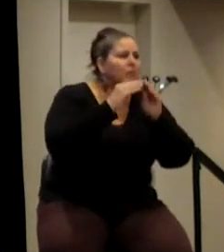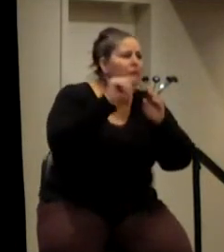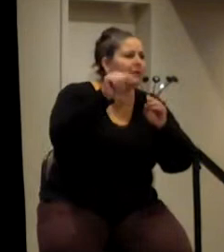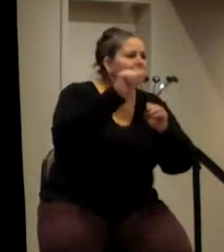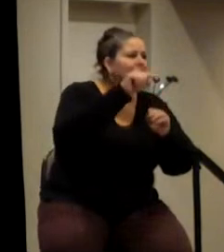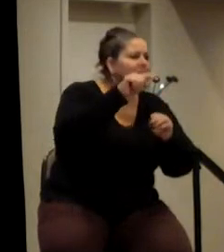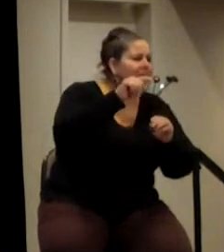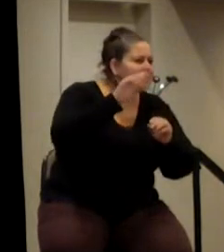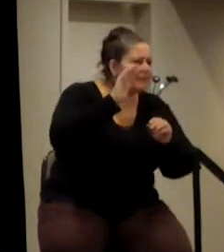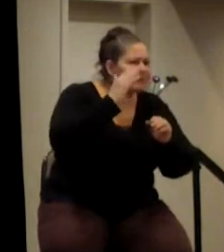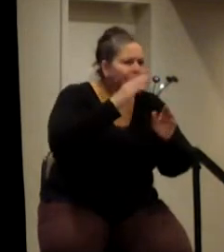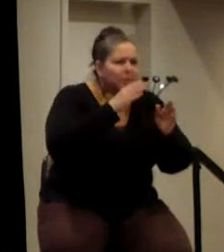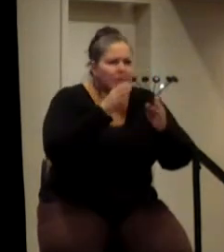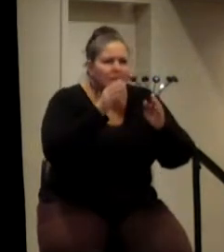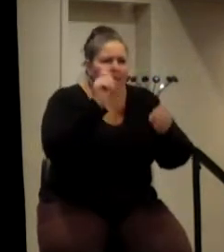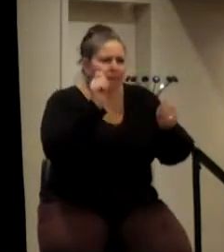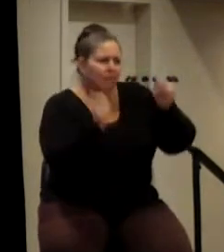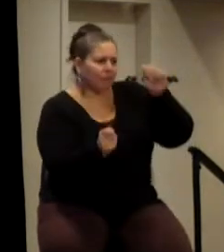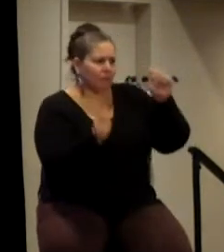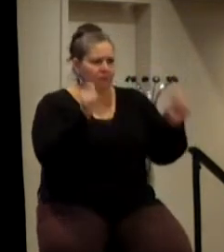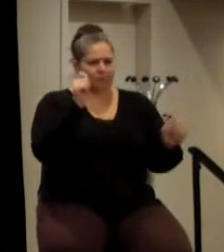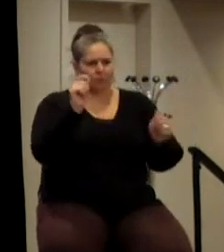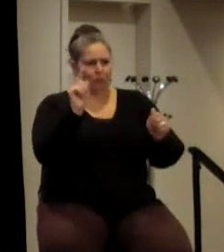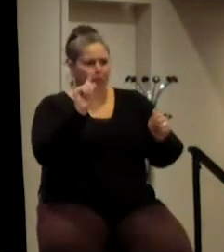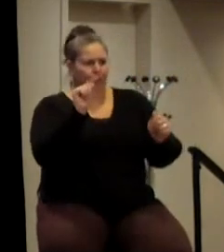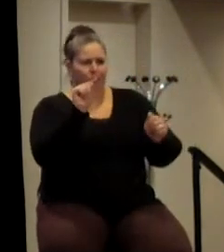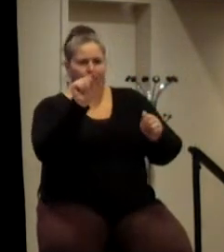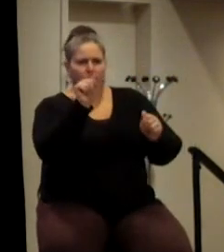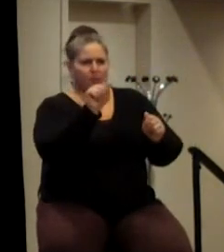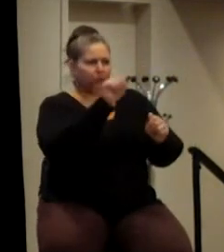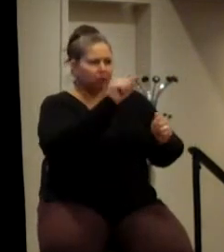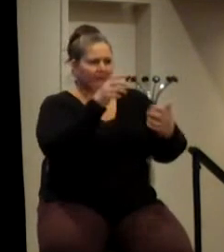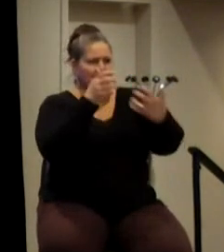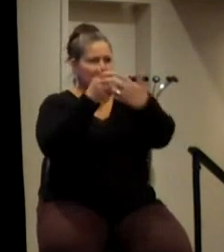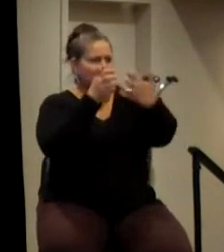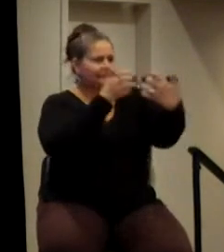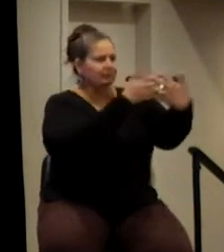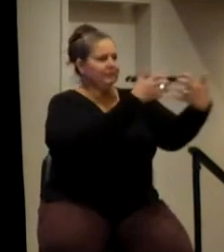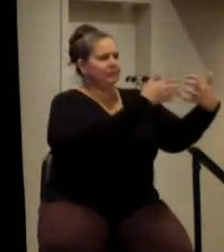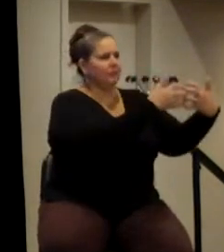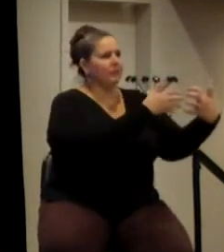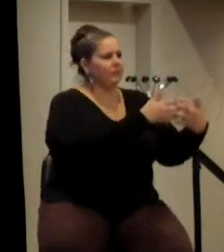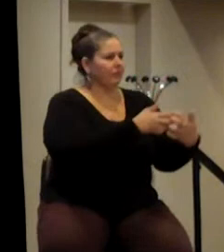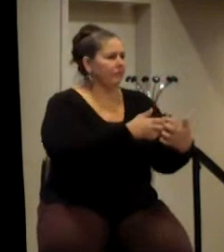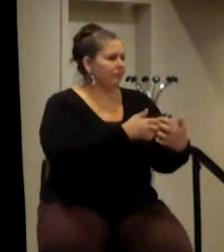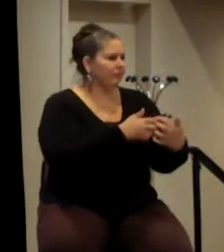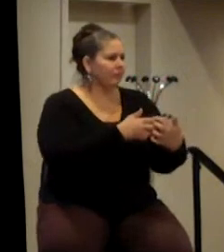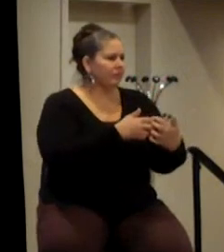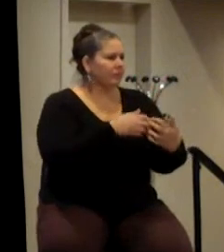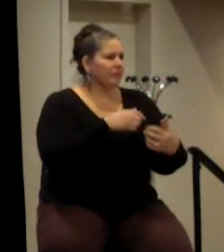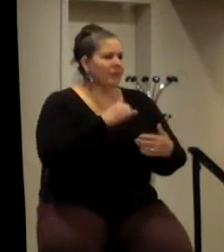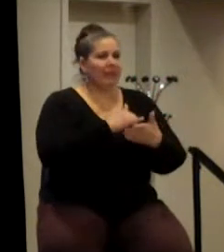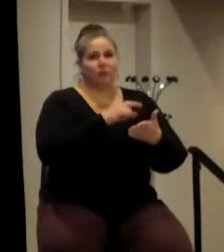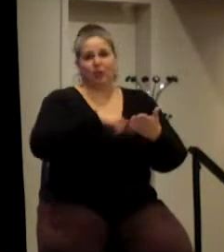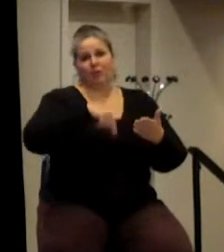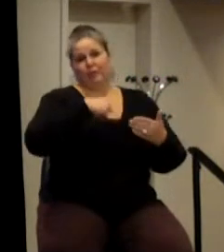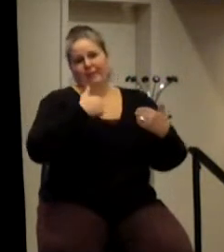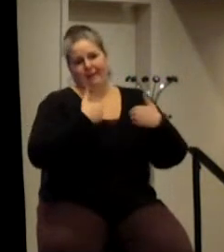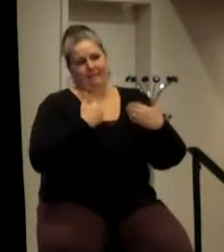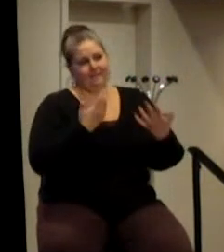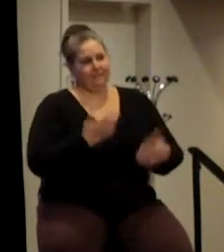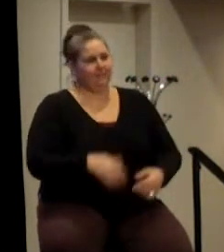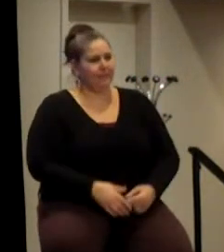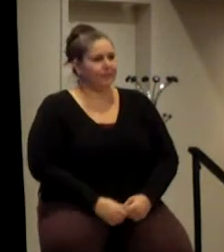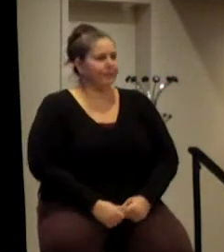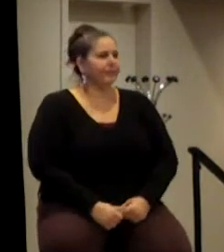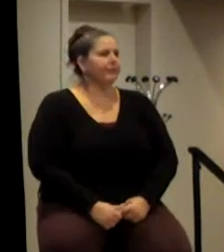those trends the best we can with the supply that we have. Another item that has been